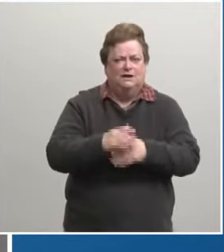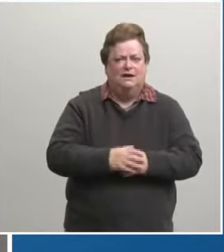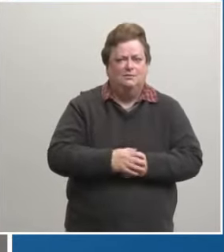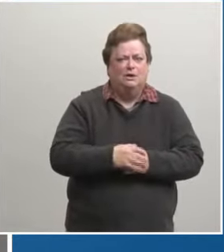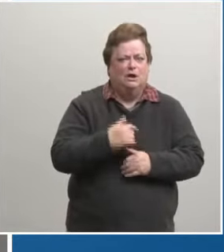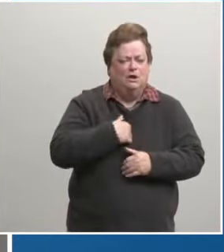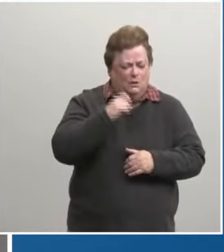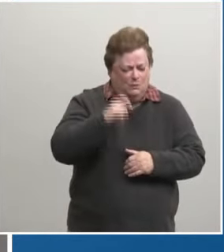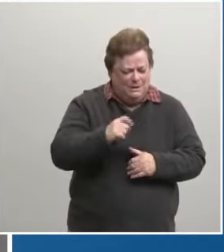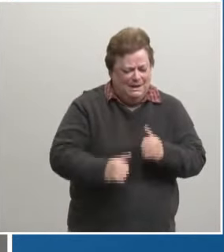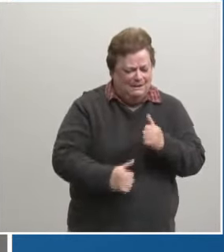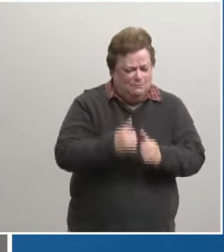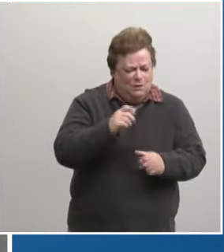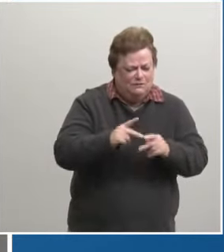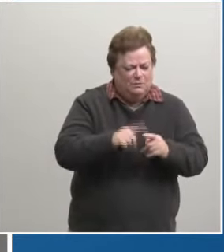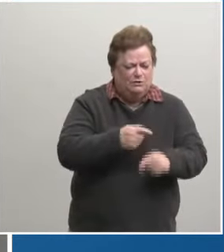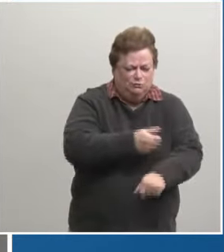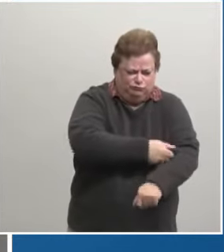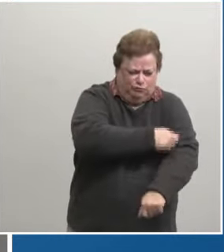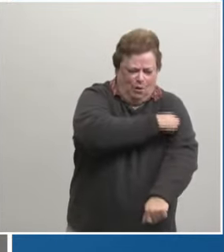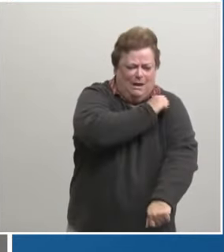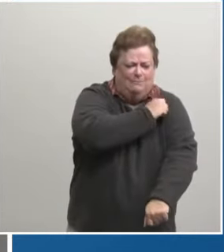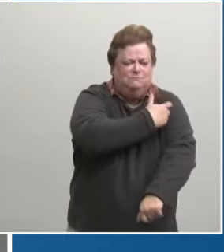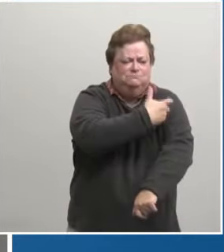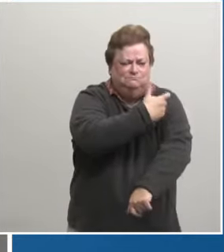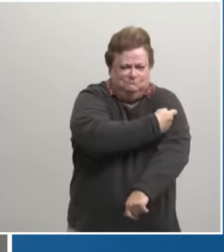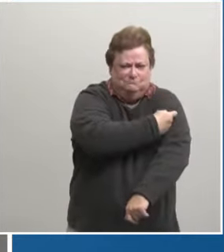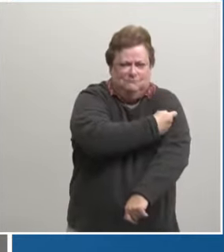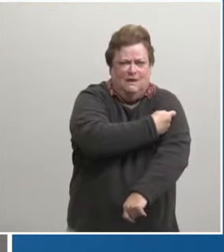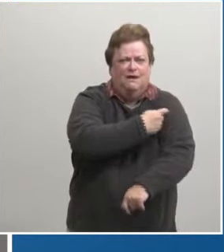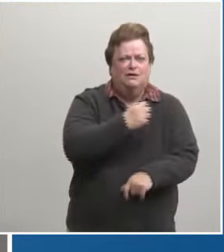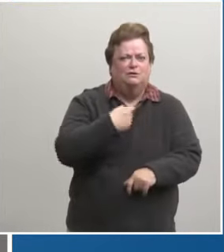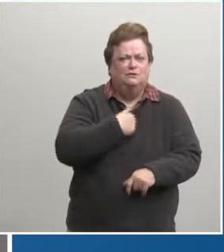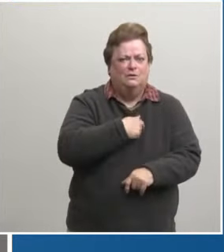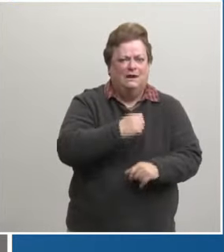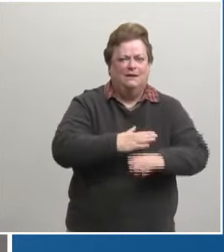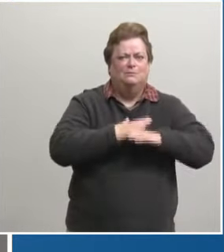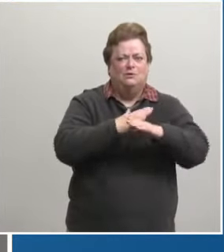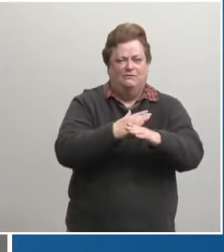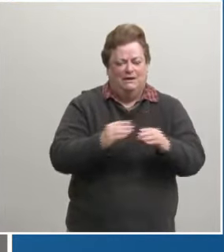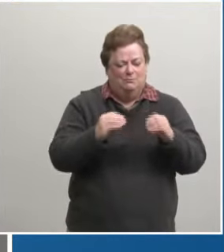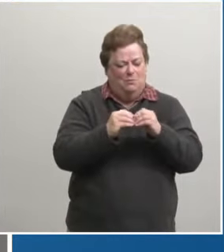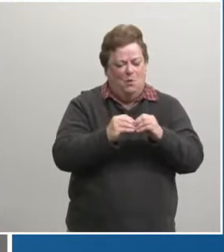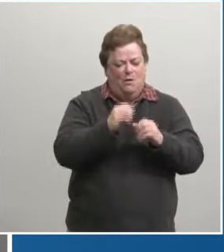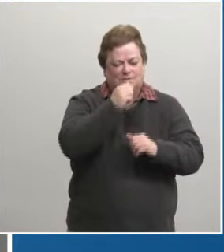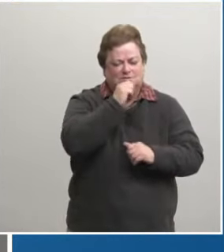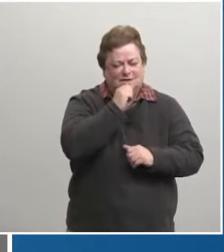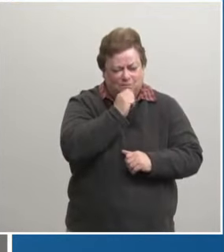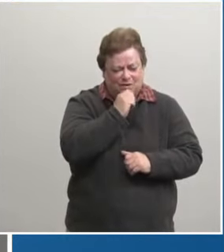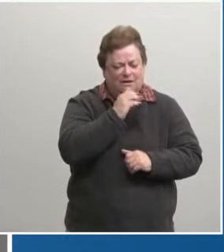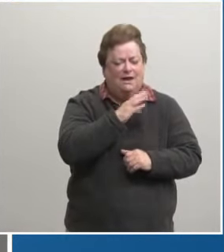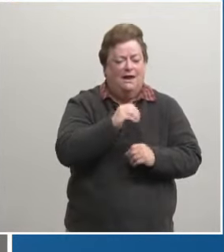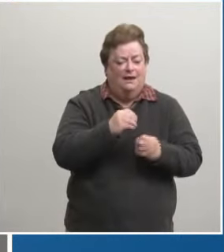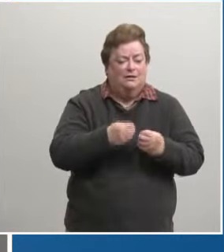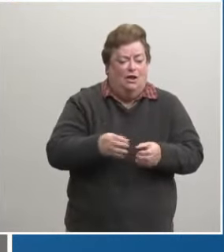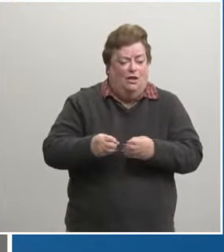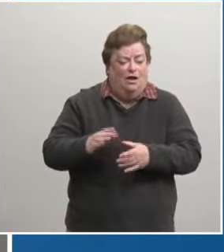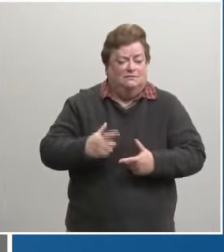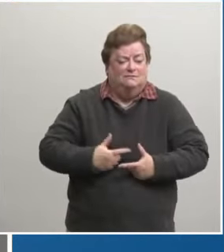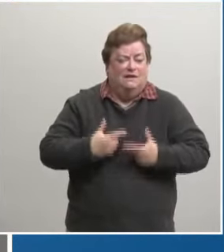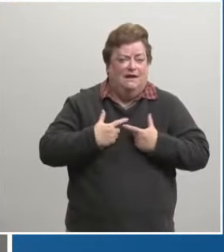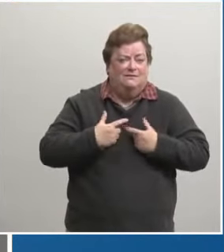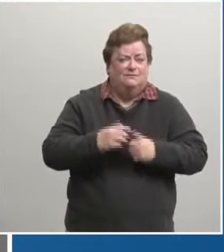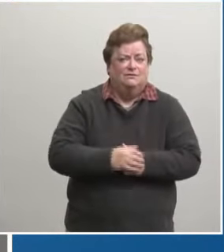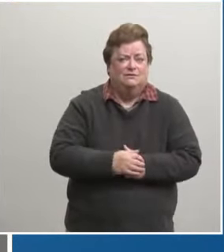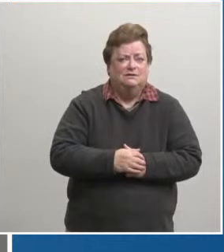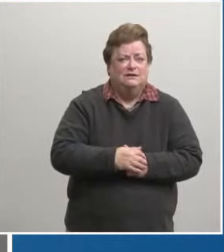vast majority of people to roll up their sleeves and get vaccinated so that we can prevent further suffering and losses.